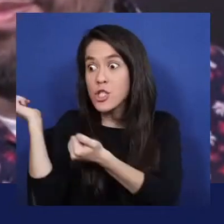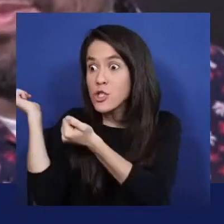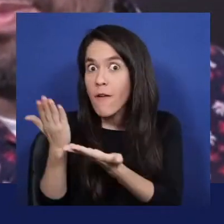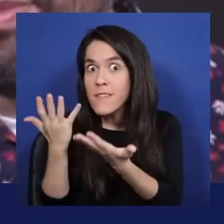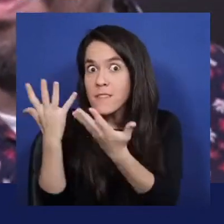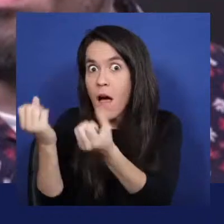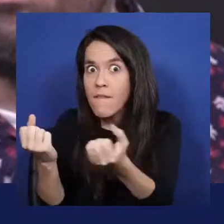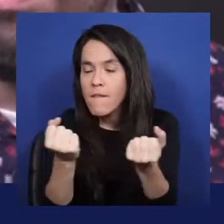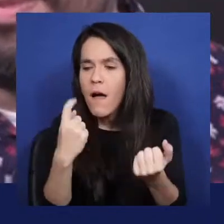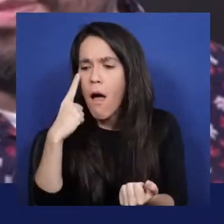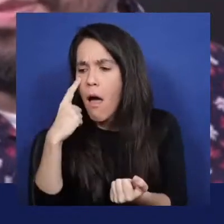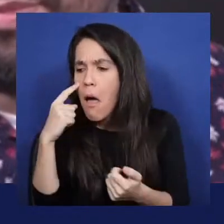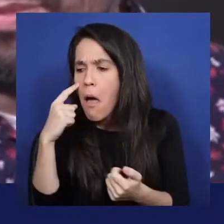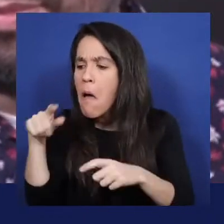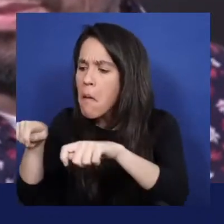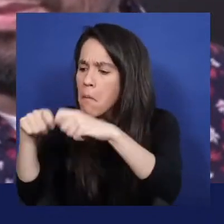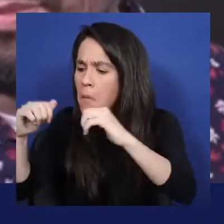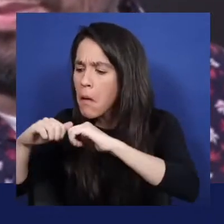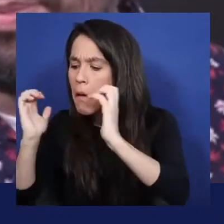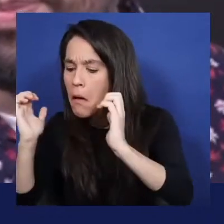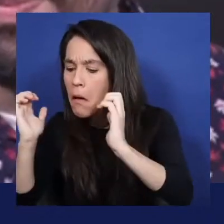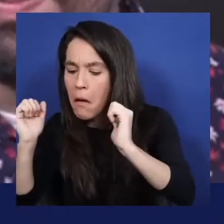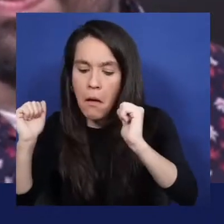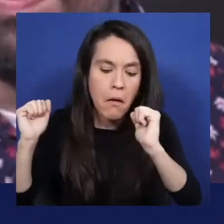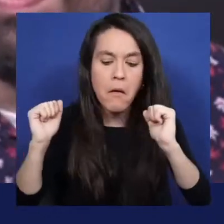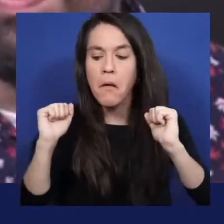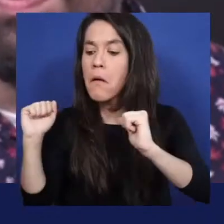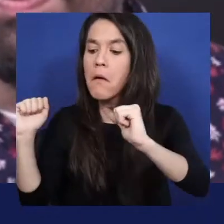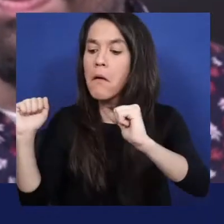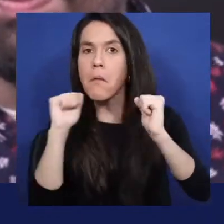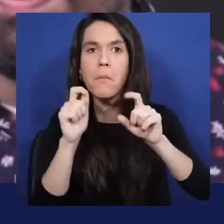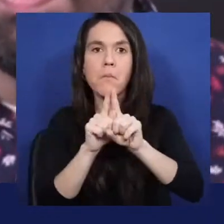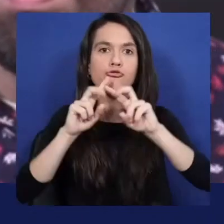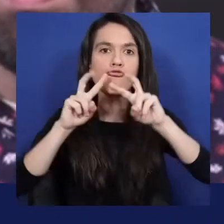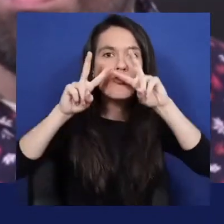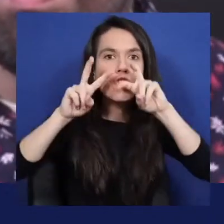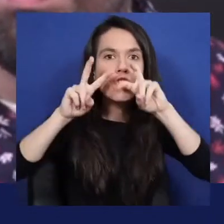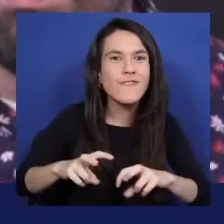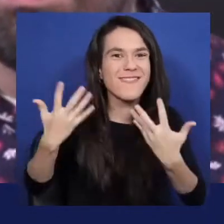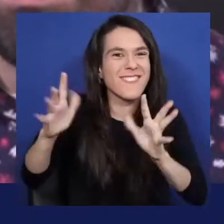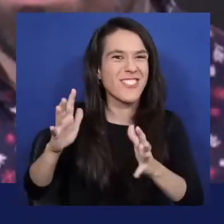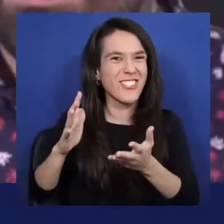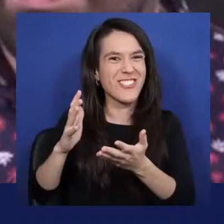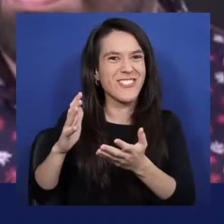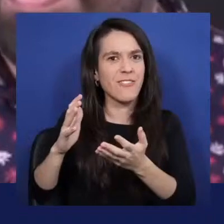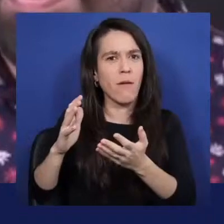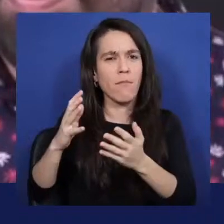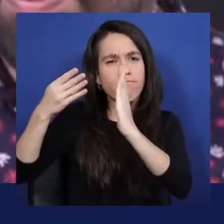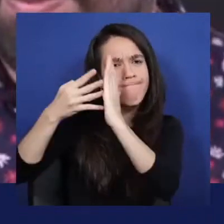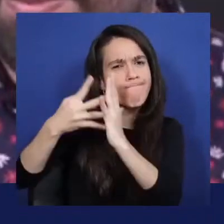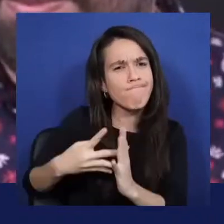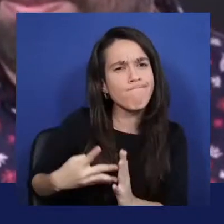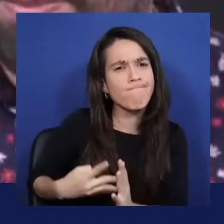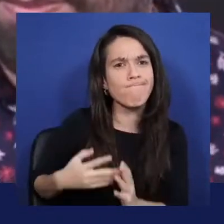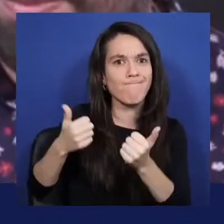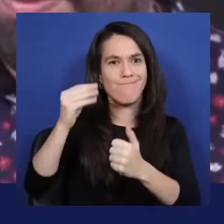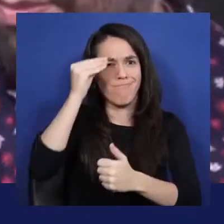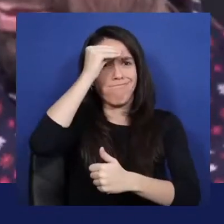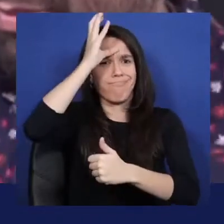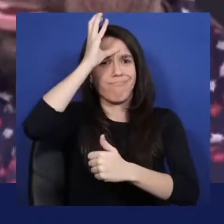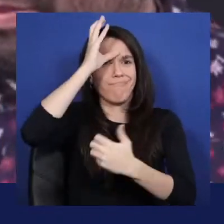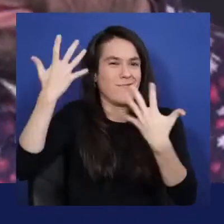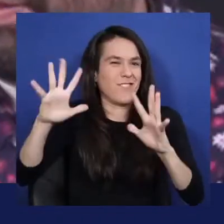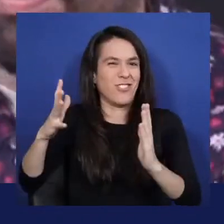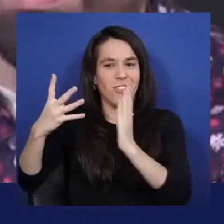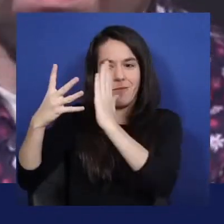for you by researchers and actually specialists who work on that all their